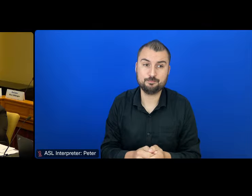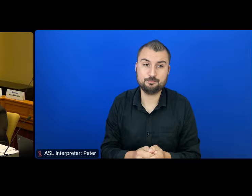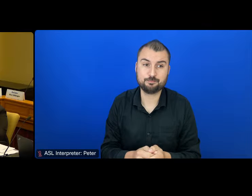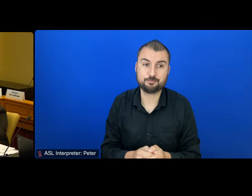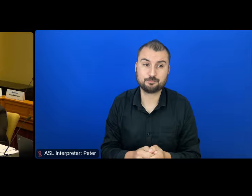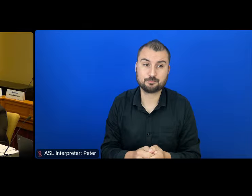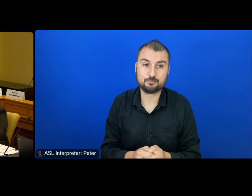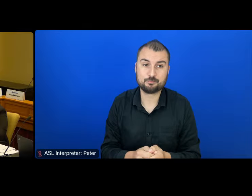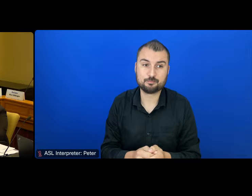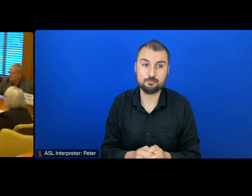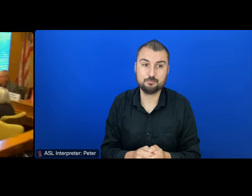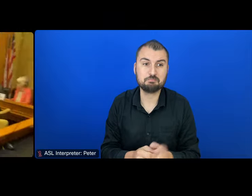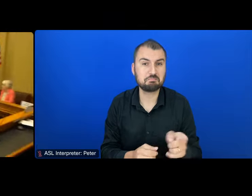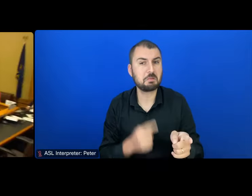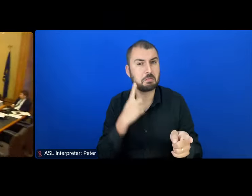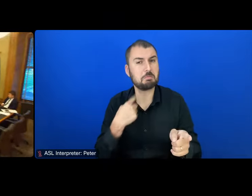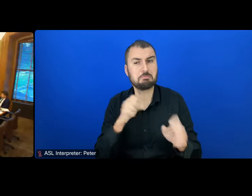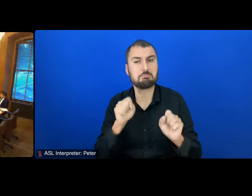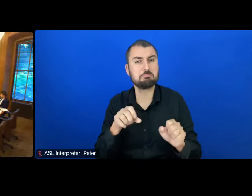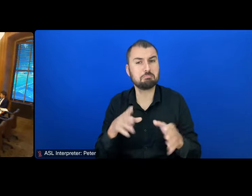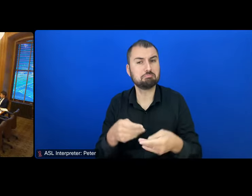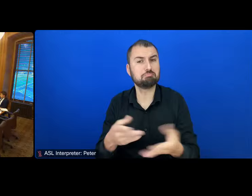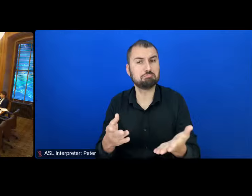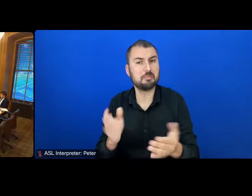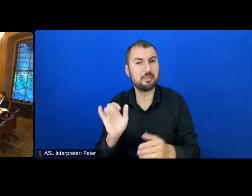I believe that we could be able to do that, yes.